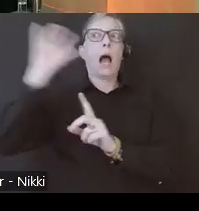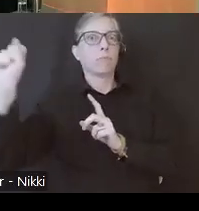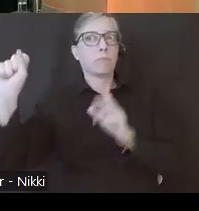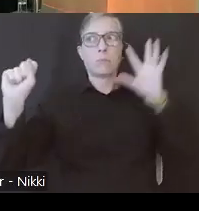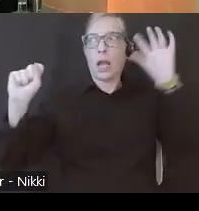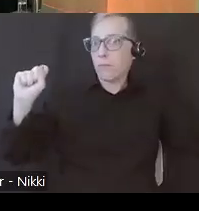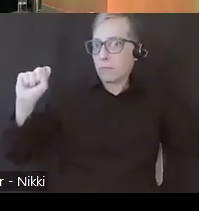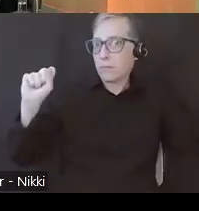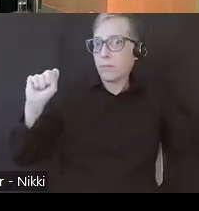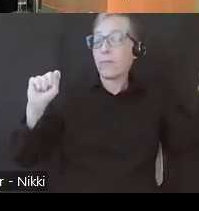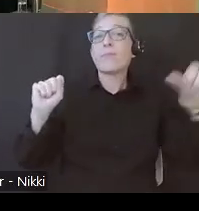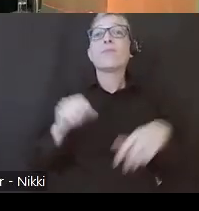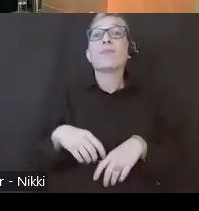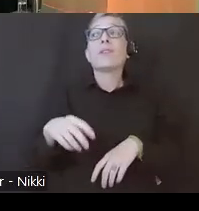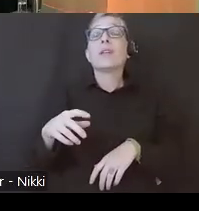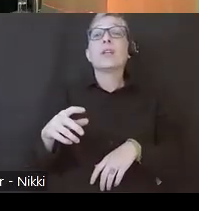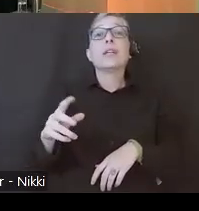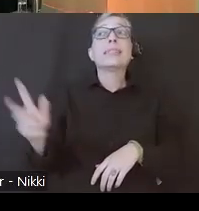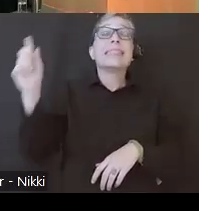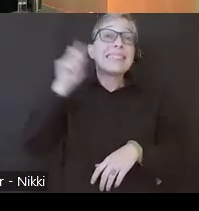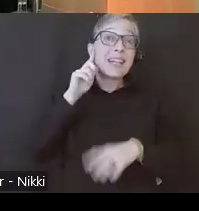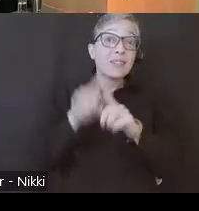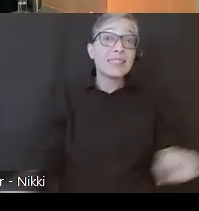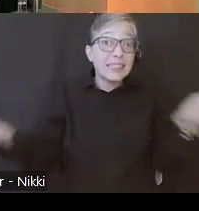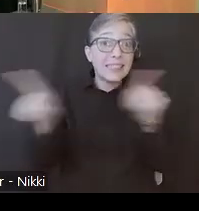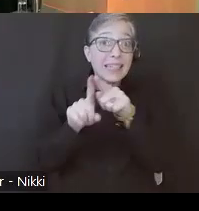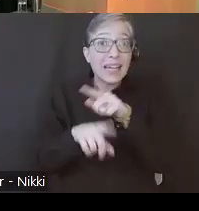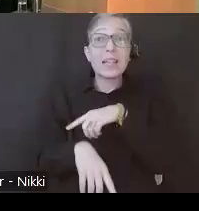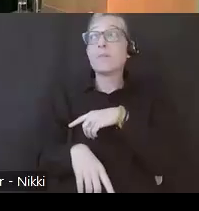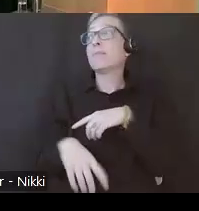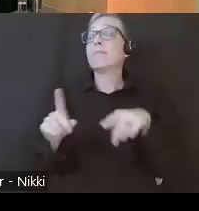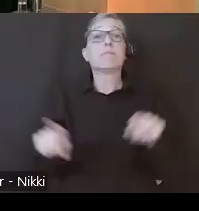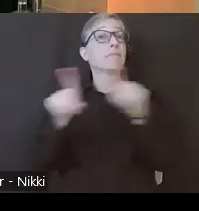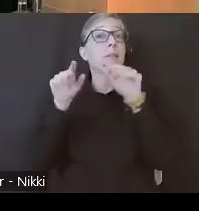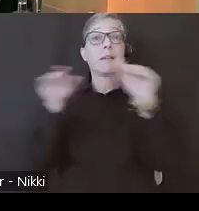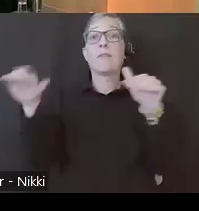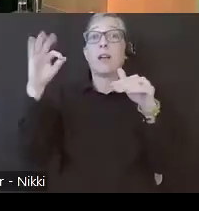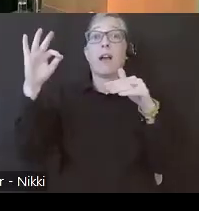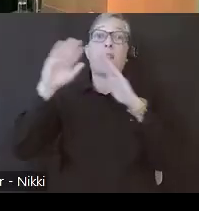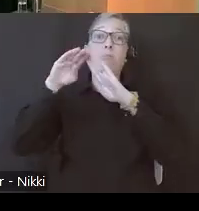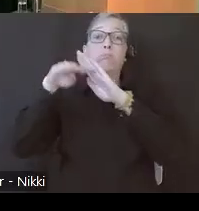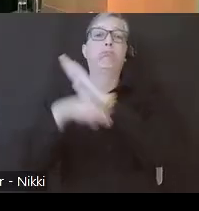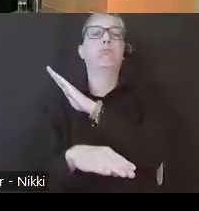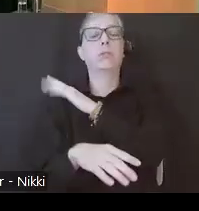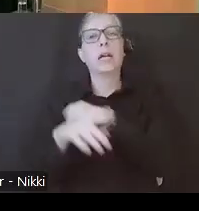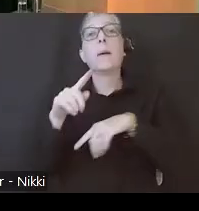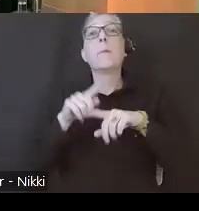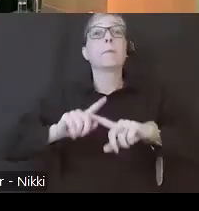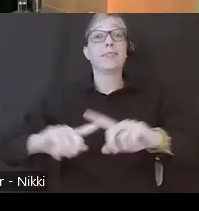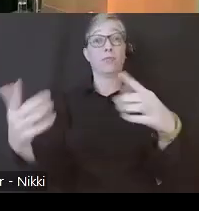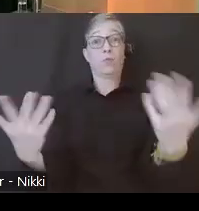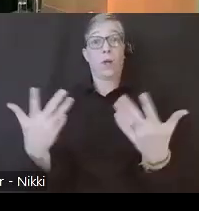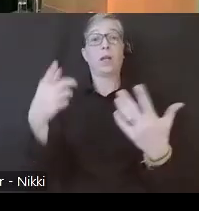is identical, same level of degradation, exactly same sensory input. The only difference is that you're exposed